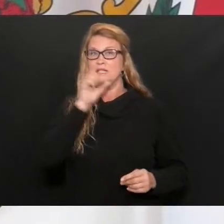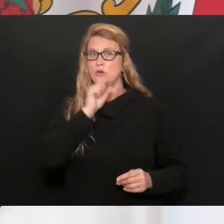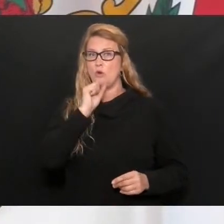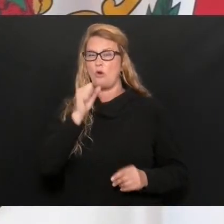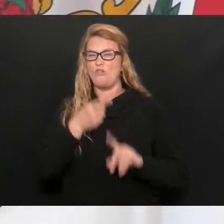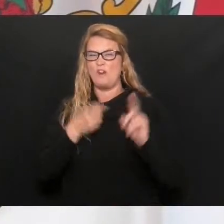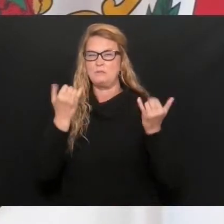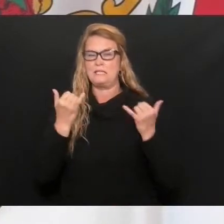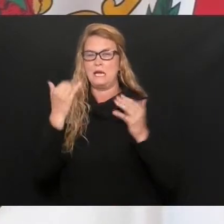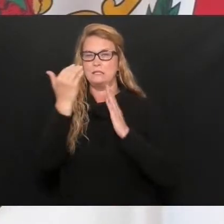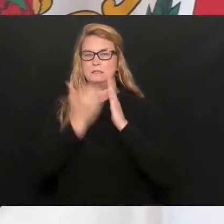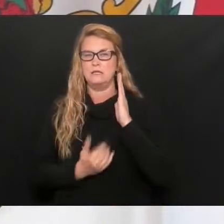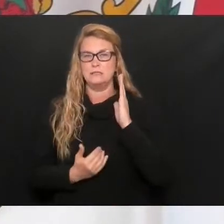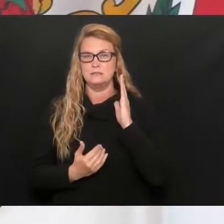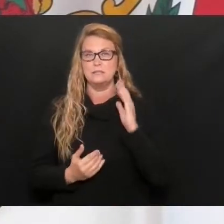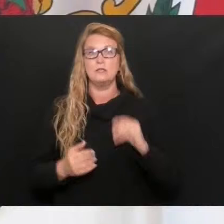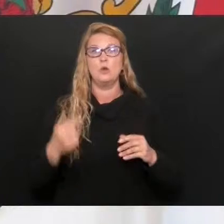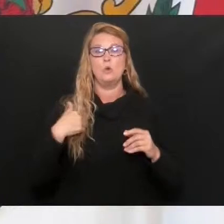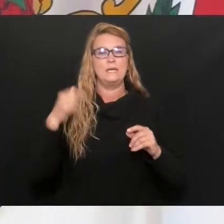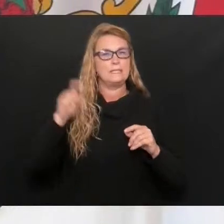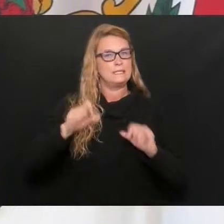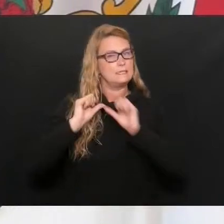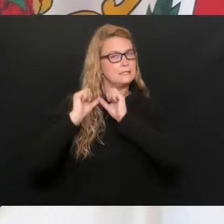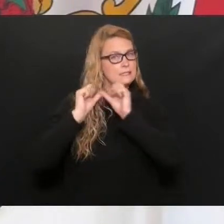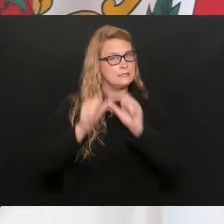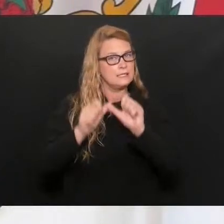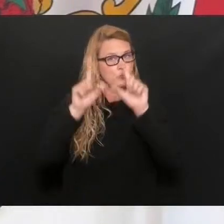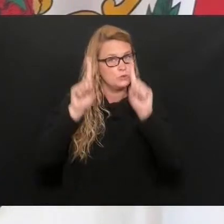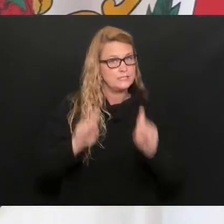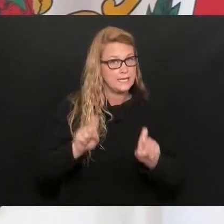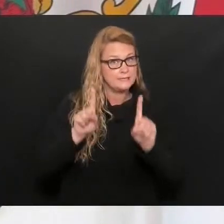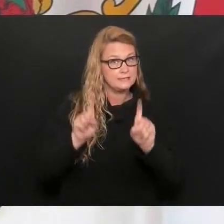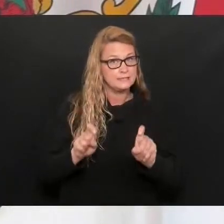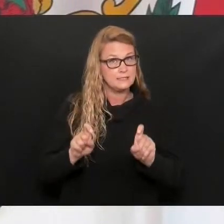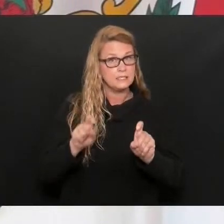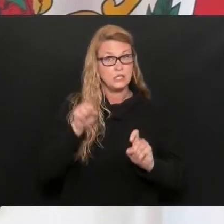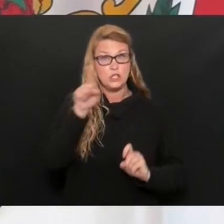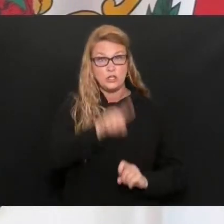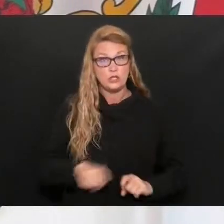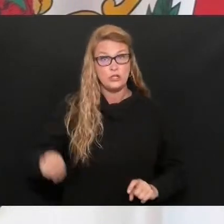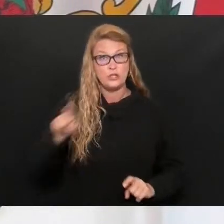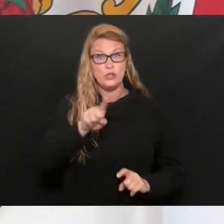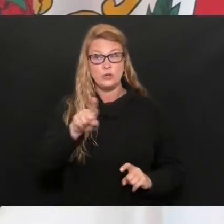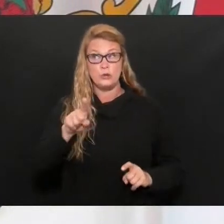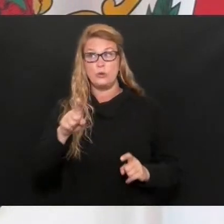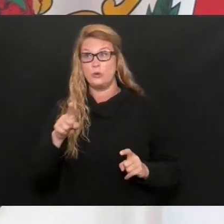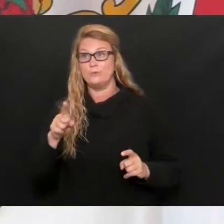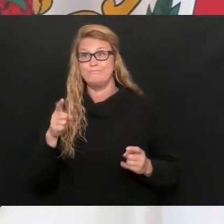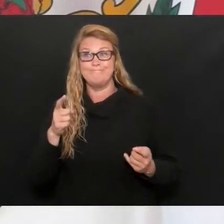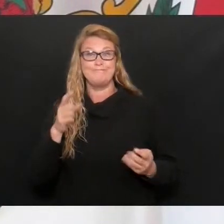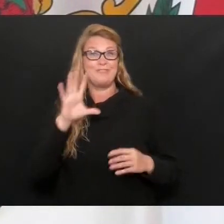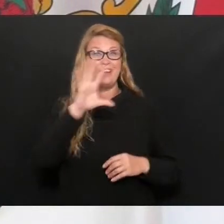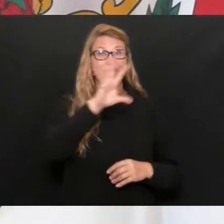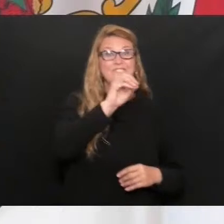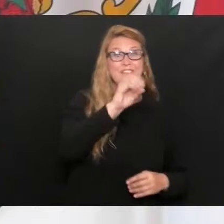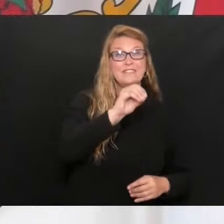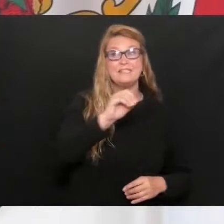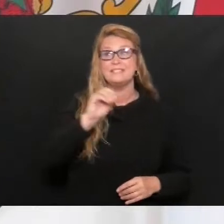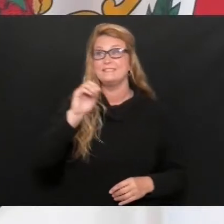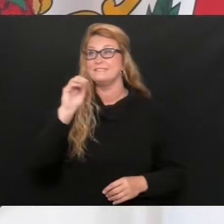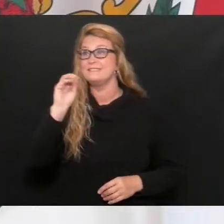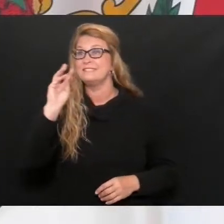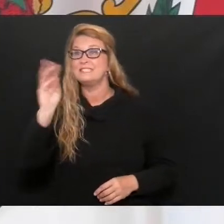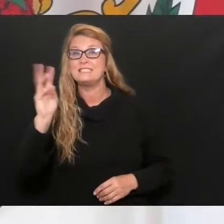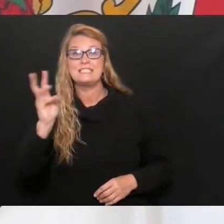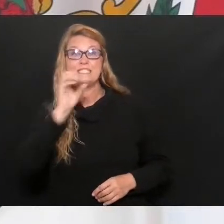We need to continue to test. If you happen to be 50, 60 years old or